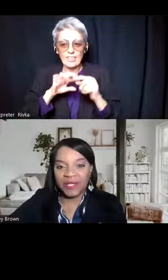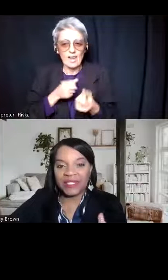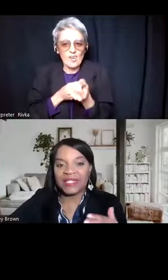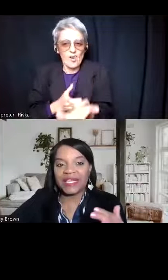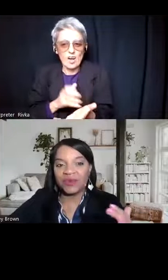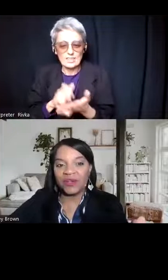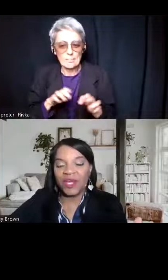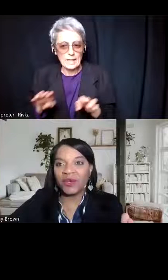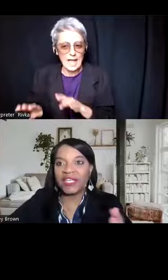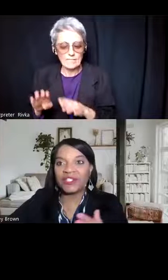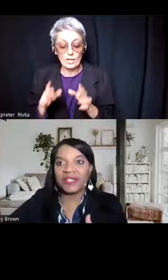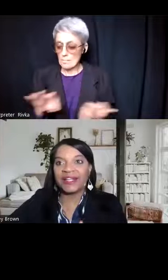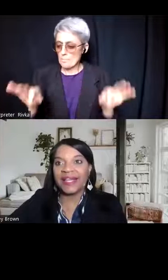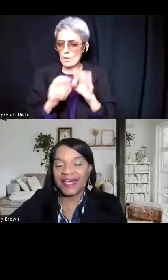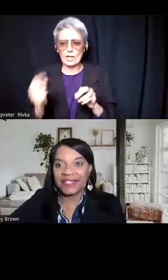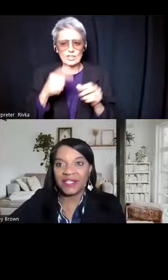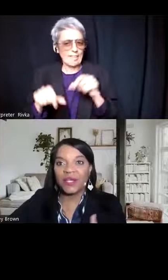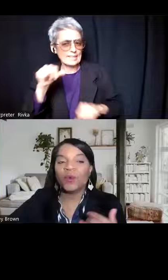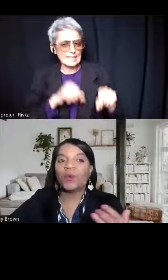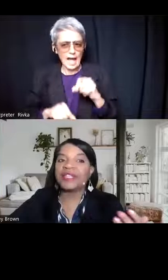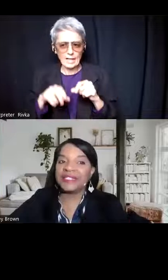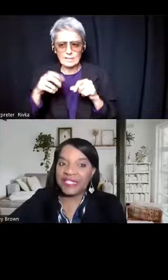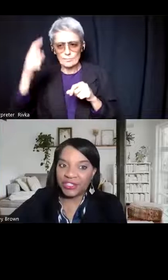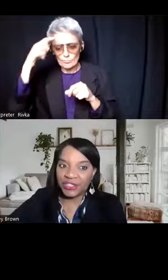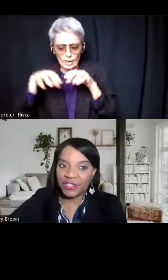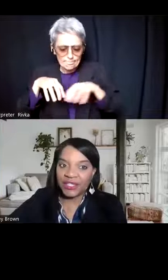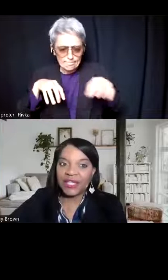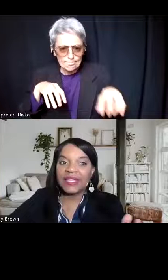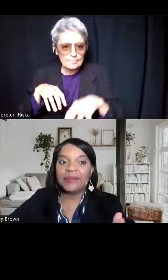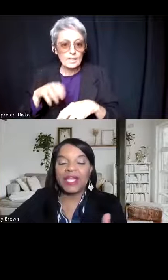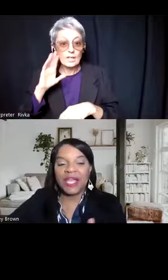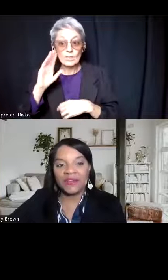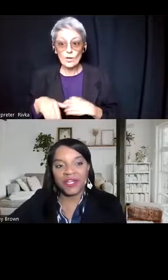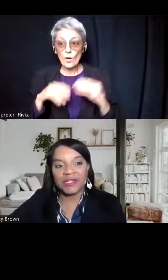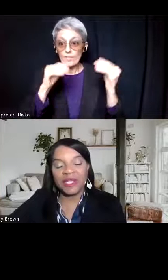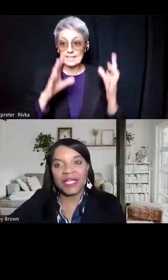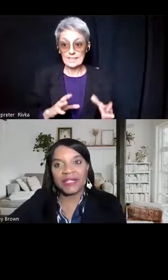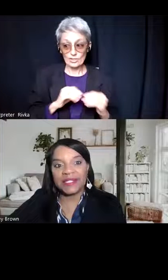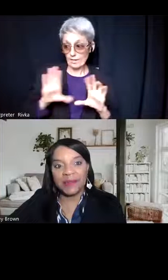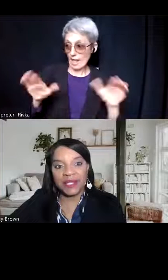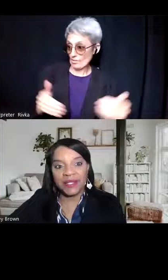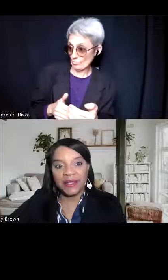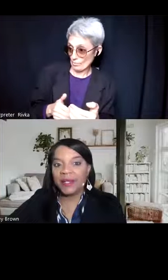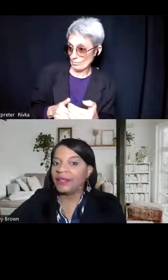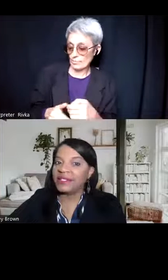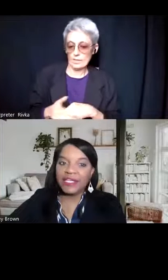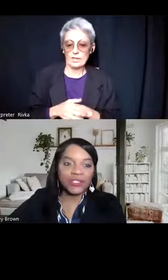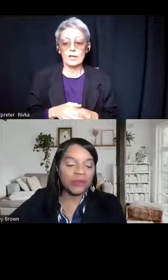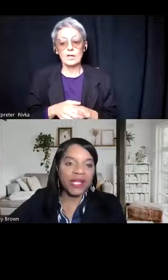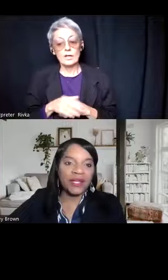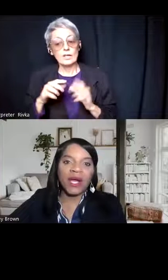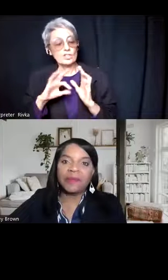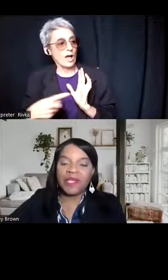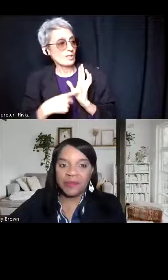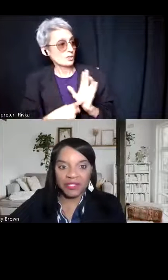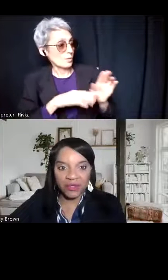important because, as you all know, kids are in class with a teacher. The behavior is being exhibited. The teacher